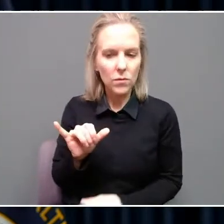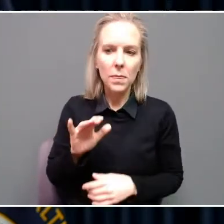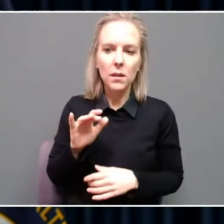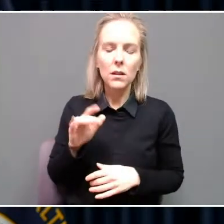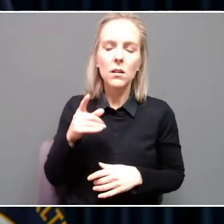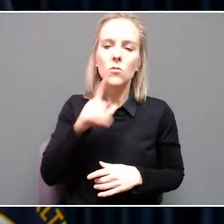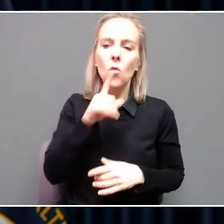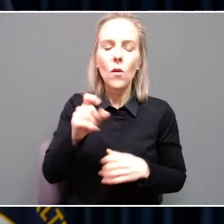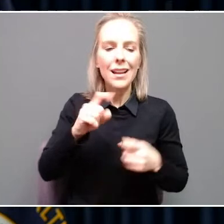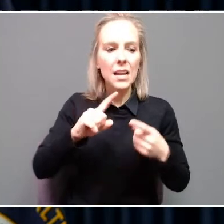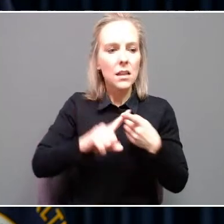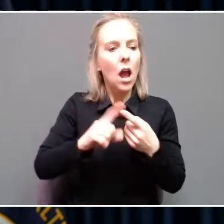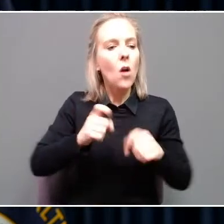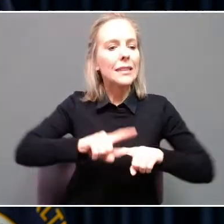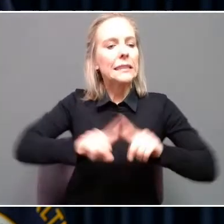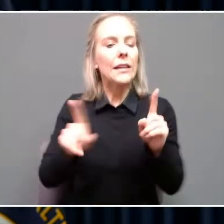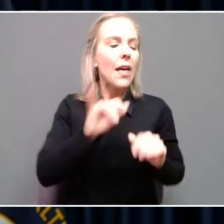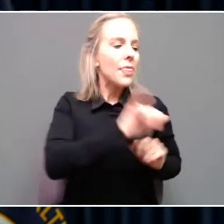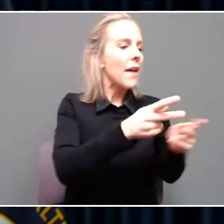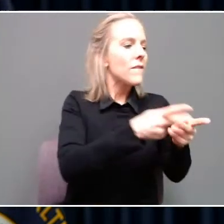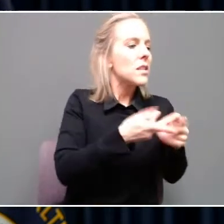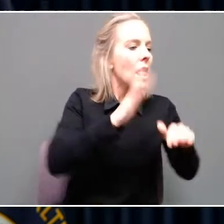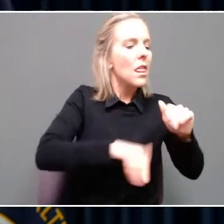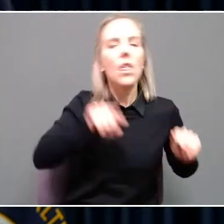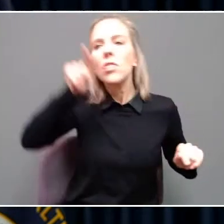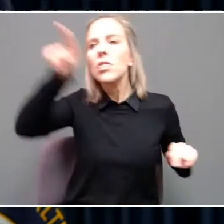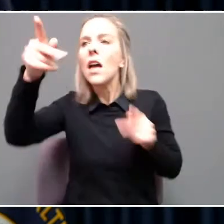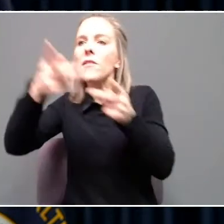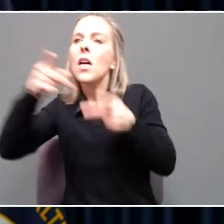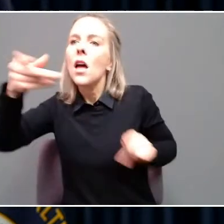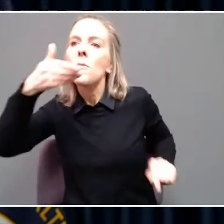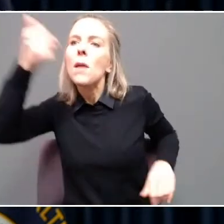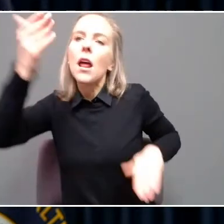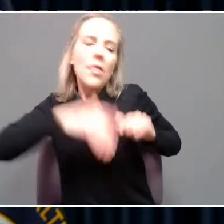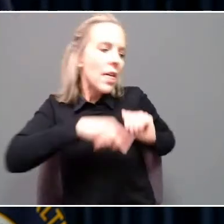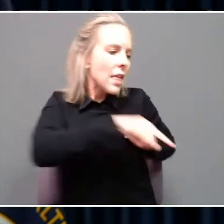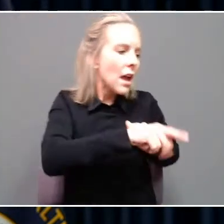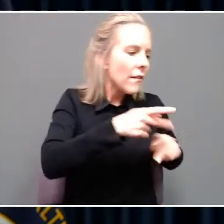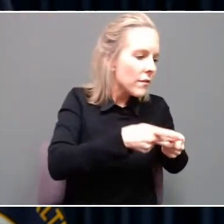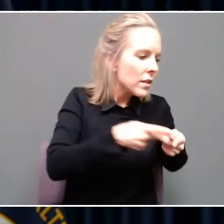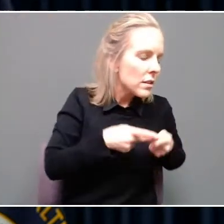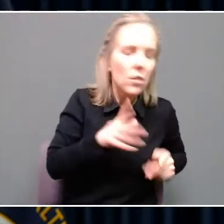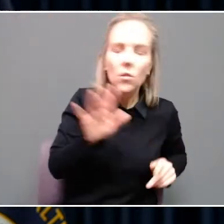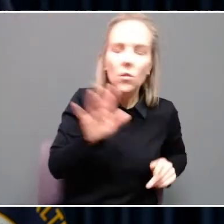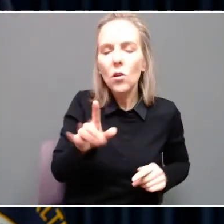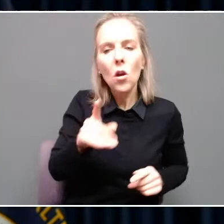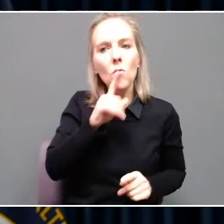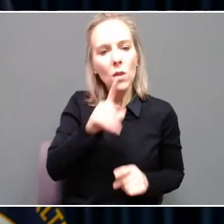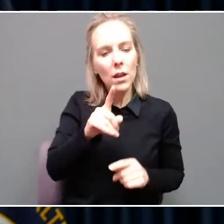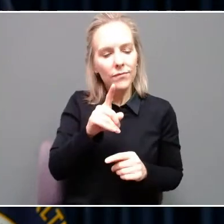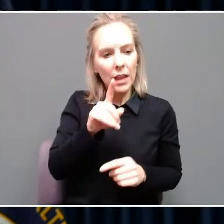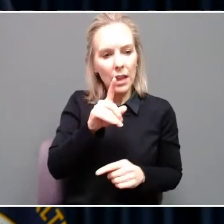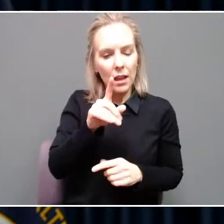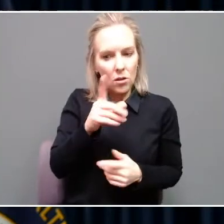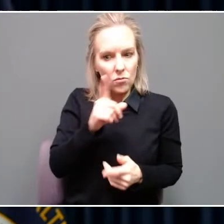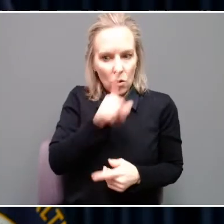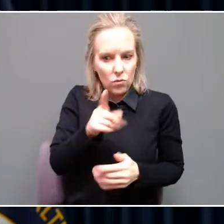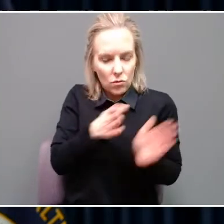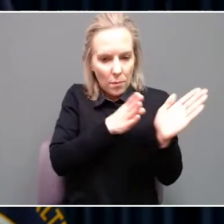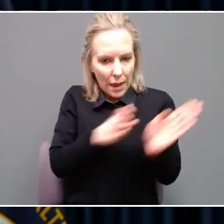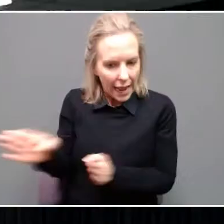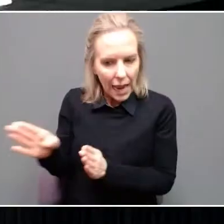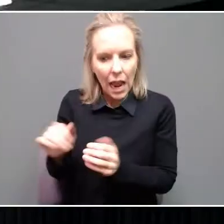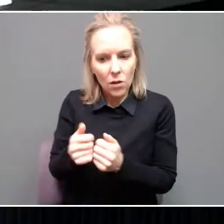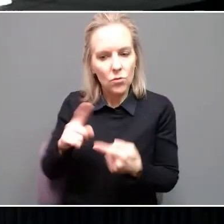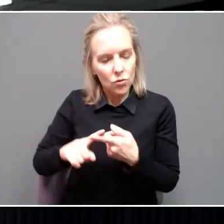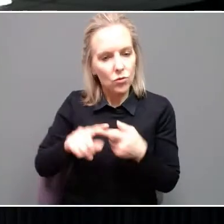facility to facility unless there is something within the facility, like the physical plant, that would require it. Next,